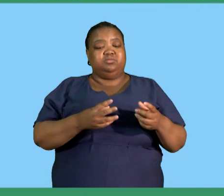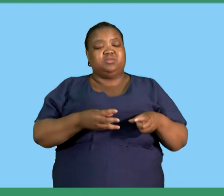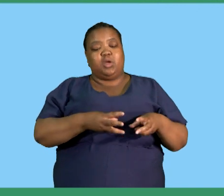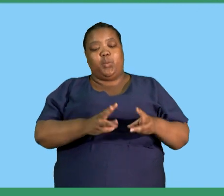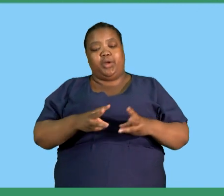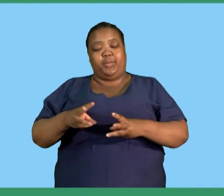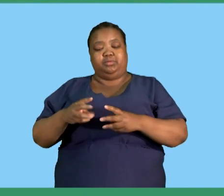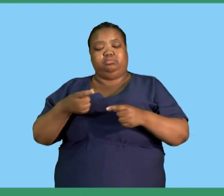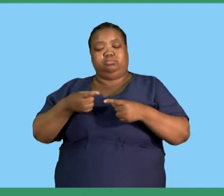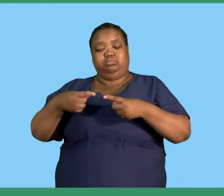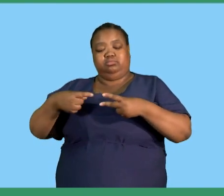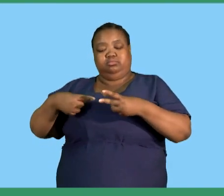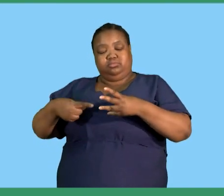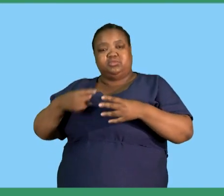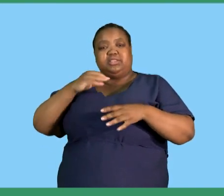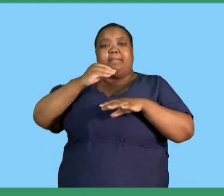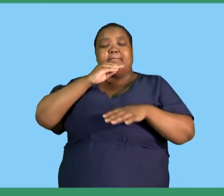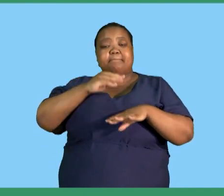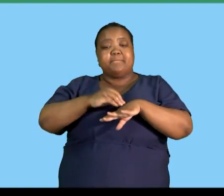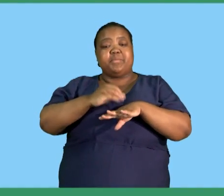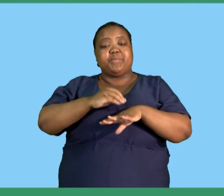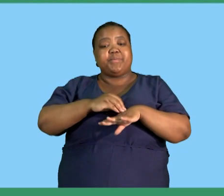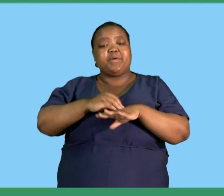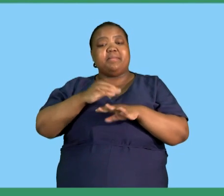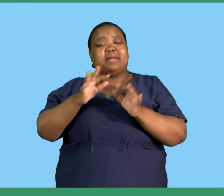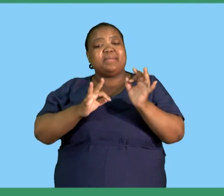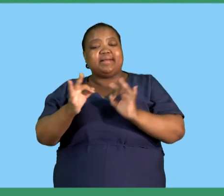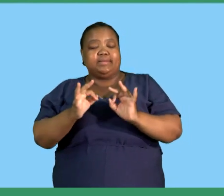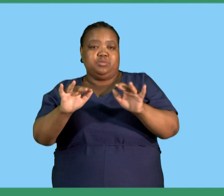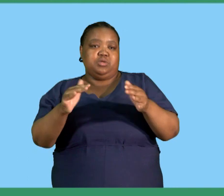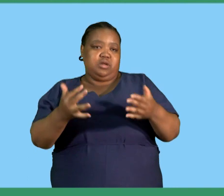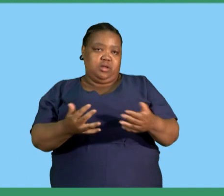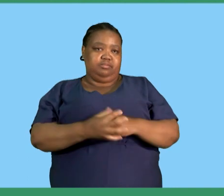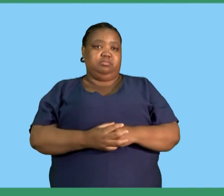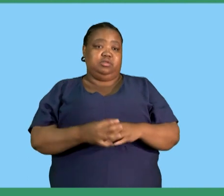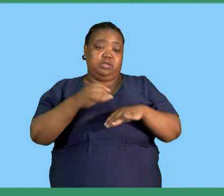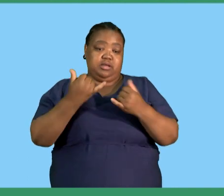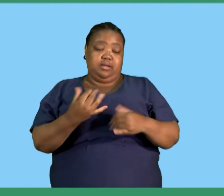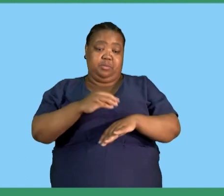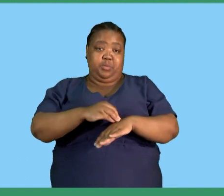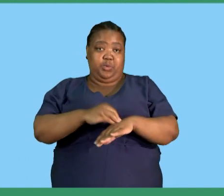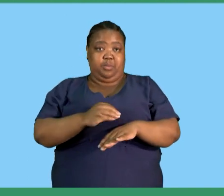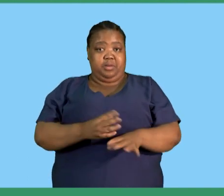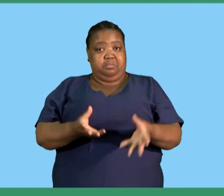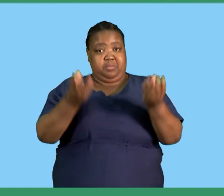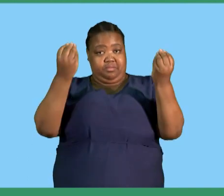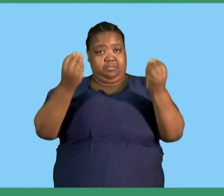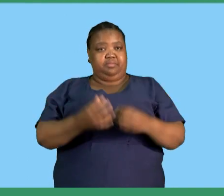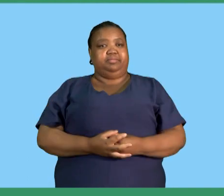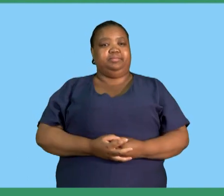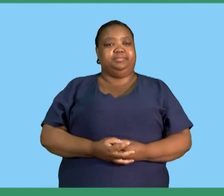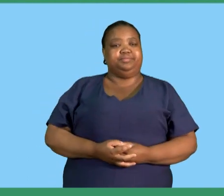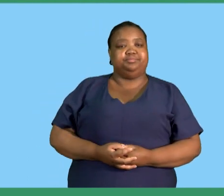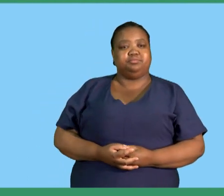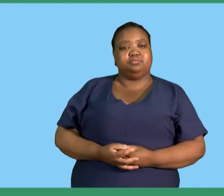of defining the problem. Then we move on to the third part. We are still on defining the problem, by the way.